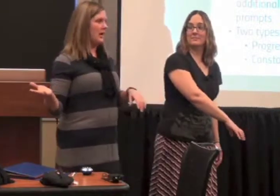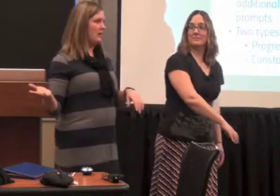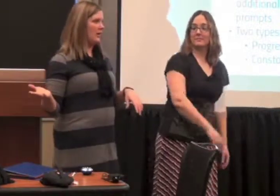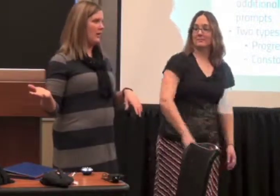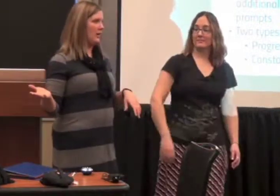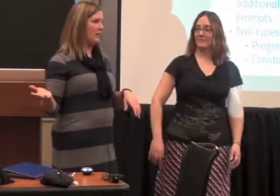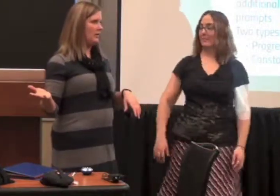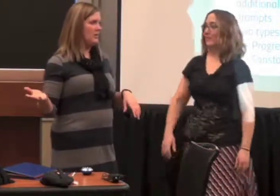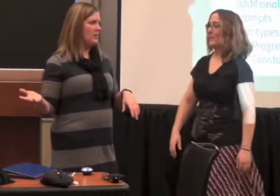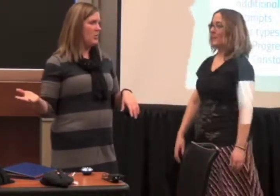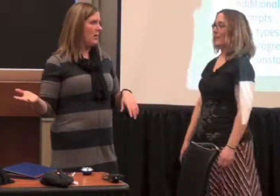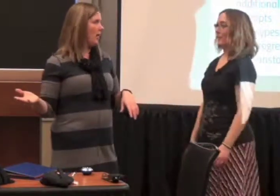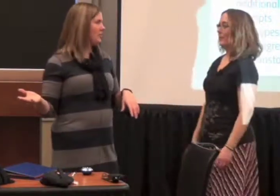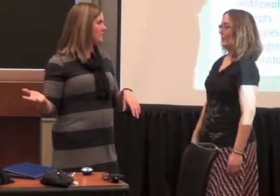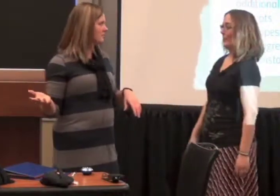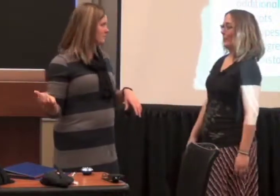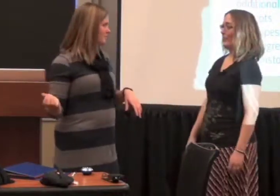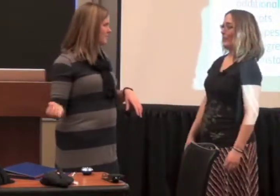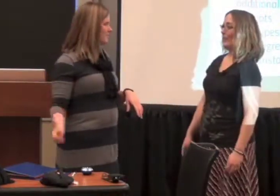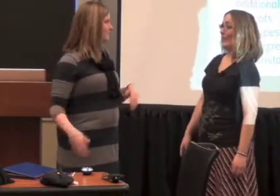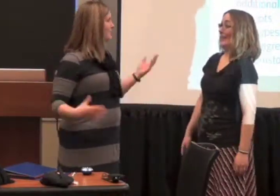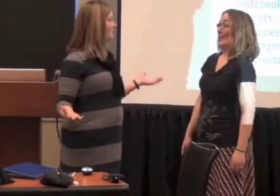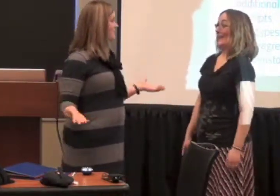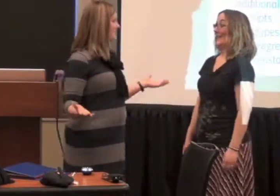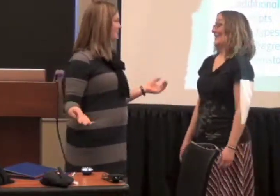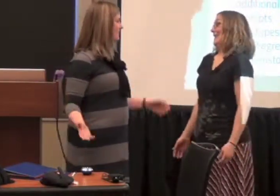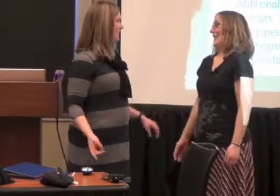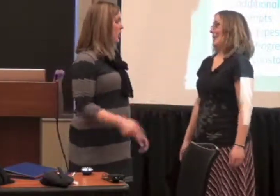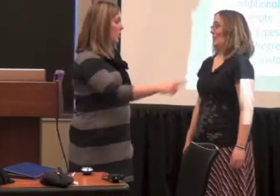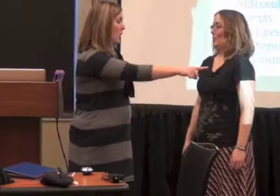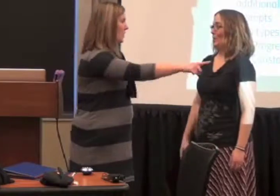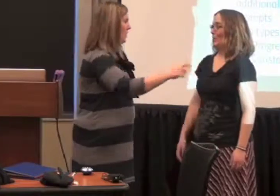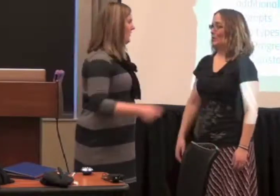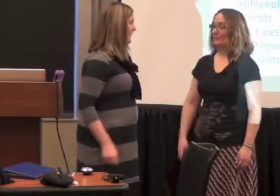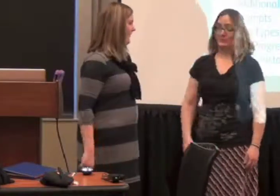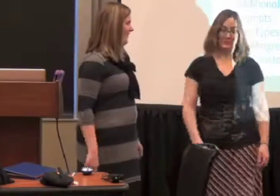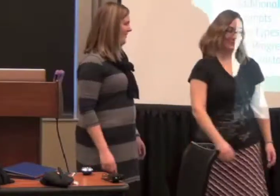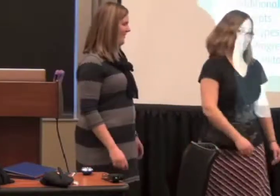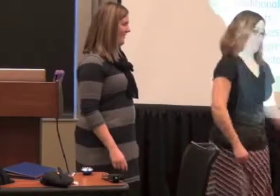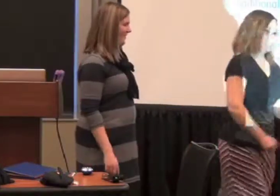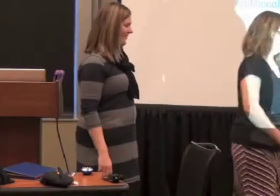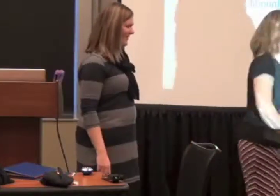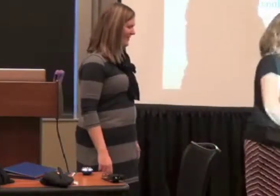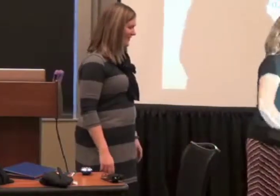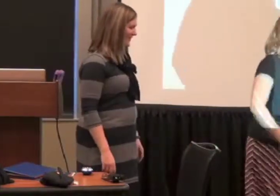prompting hierarchy, where I don't know. go.